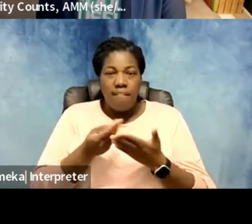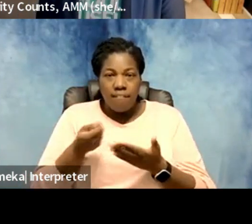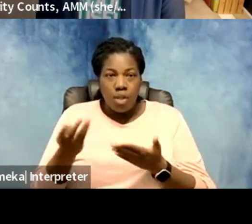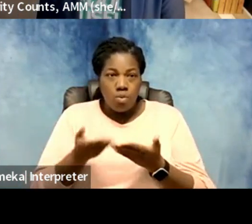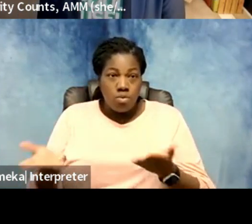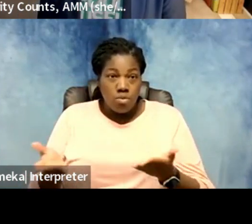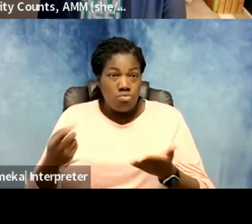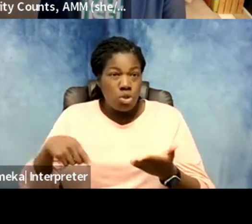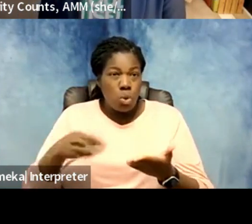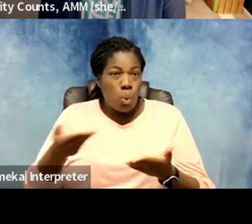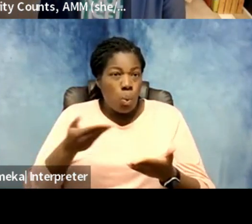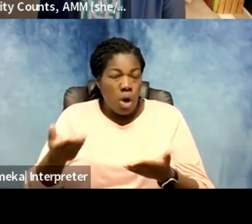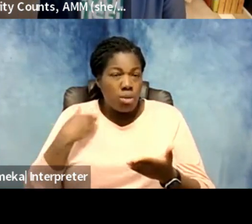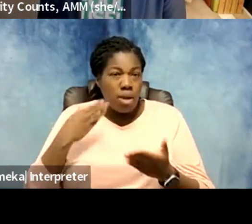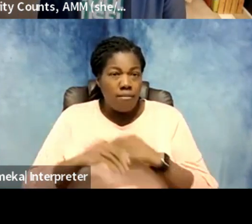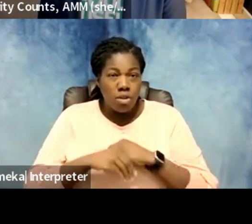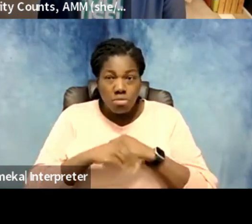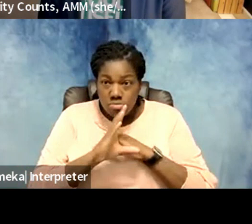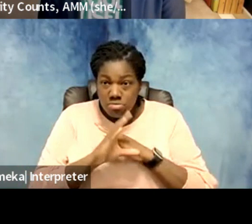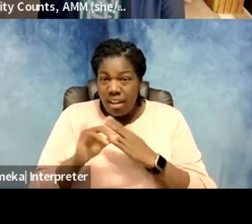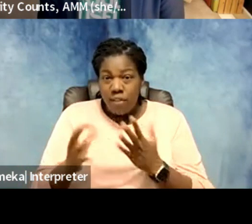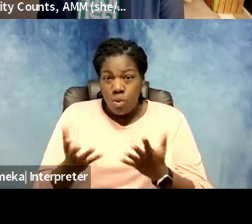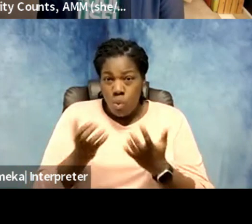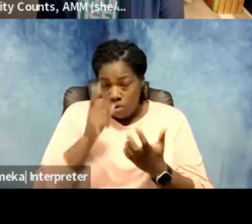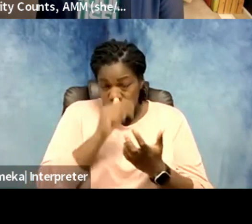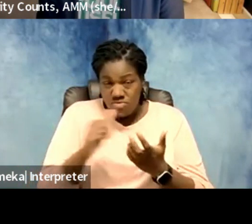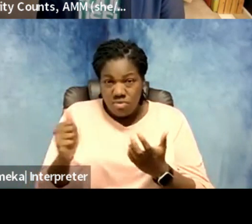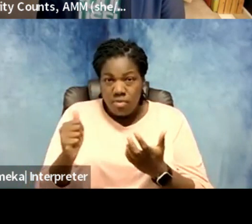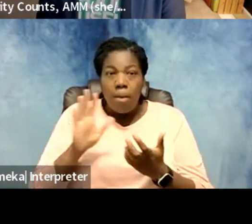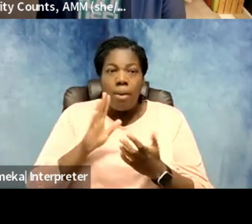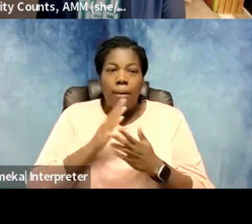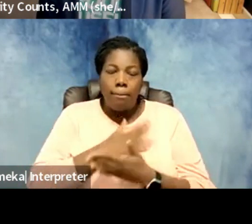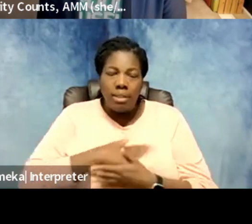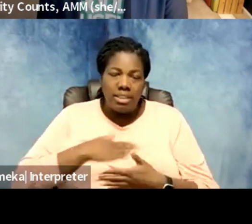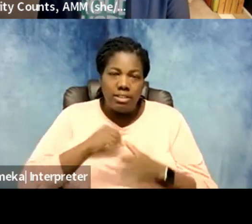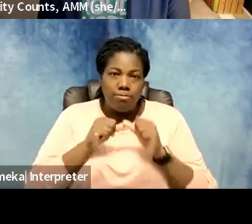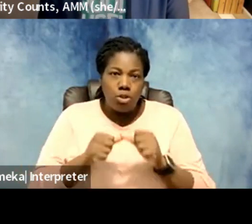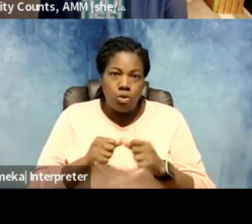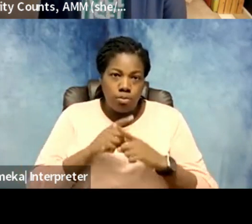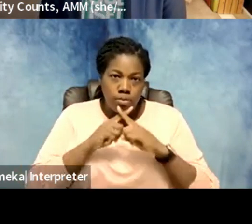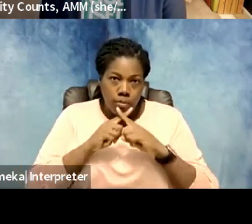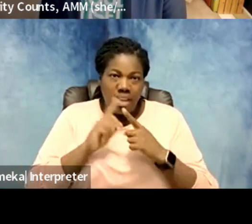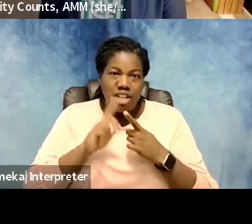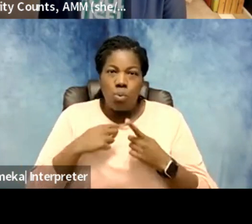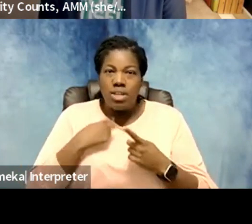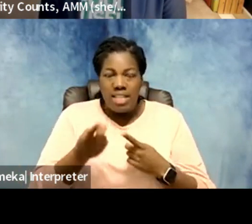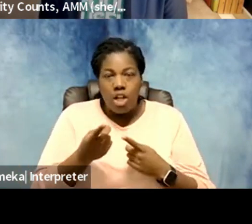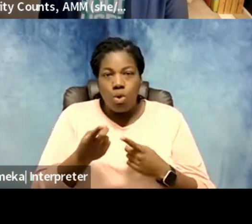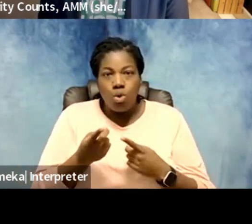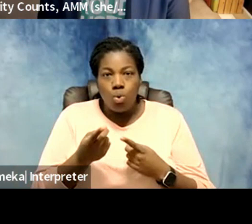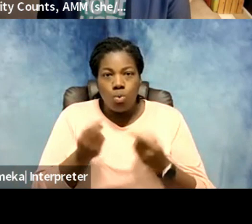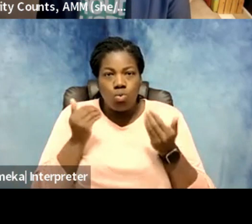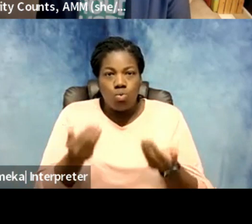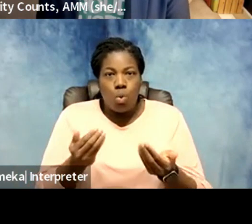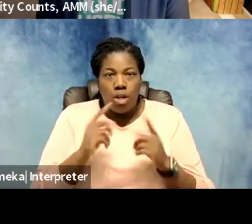all, you're welcome to have your video on if you choose, but please keep your audio muted until we prompt you to unmute at different points of the